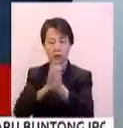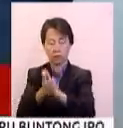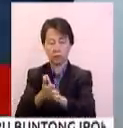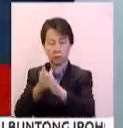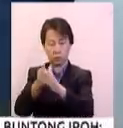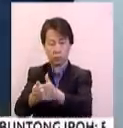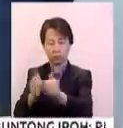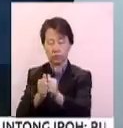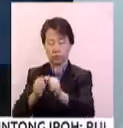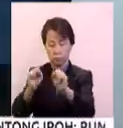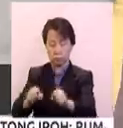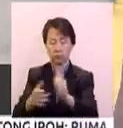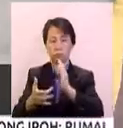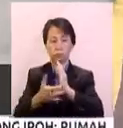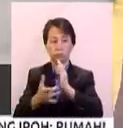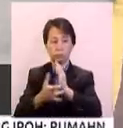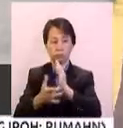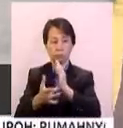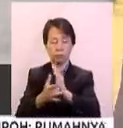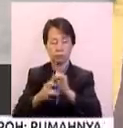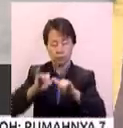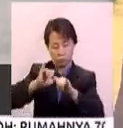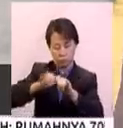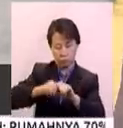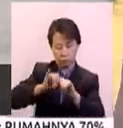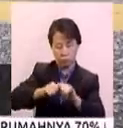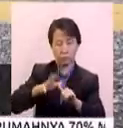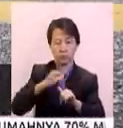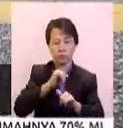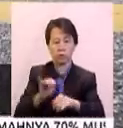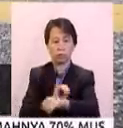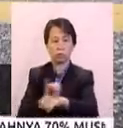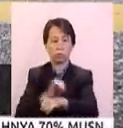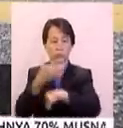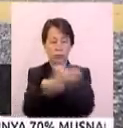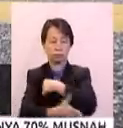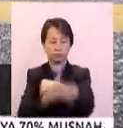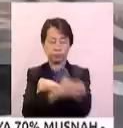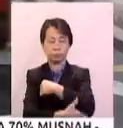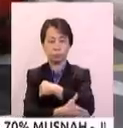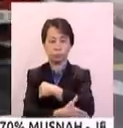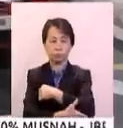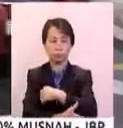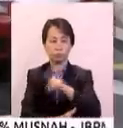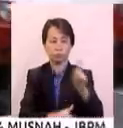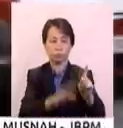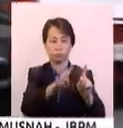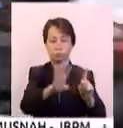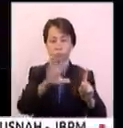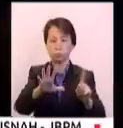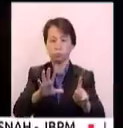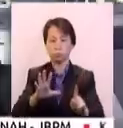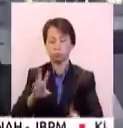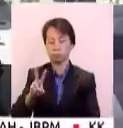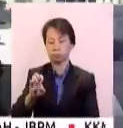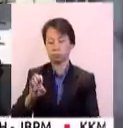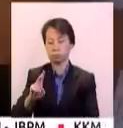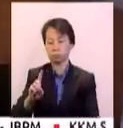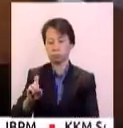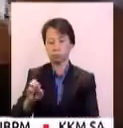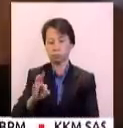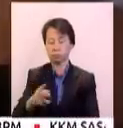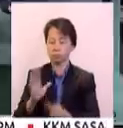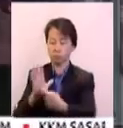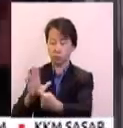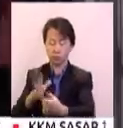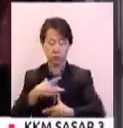pemangkin keupayaan teknologi, kejuruteraan dan perindustrian negara. 145 vendor tempatan telah